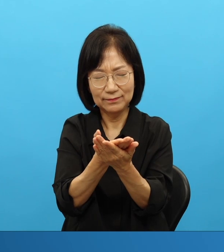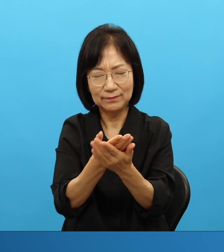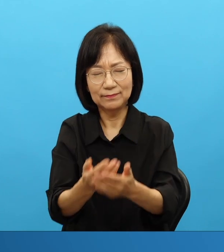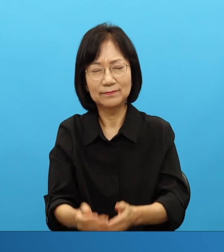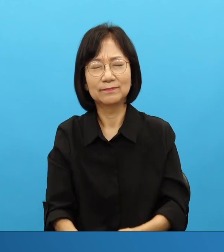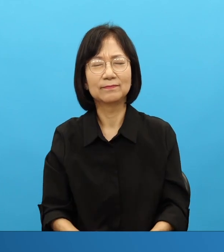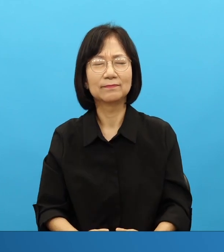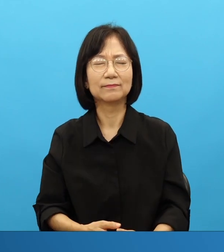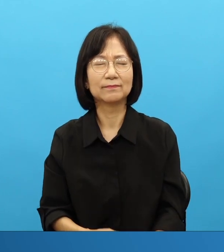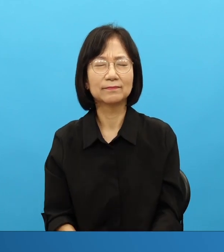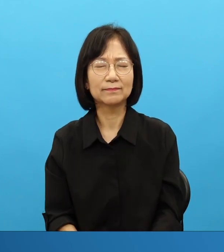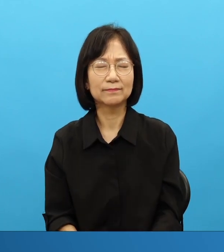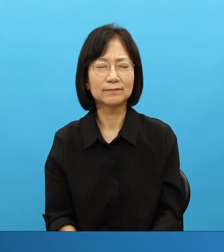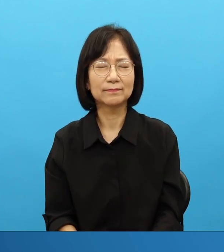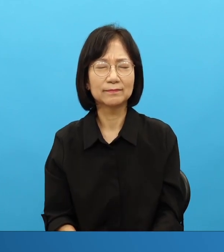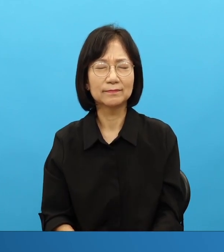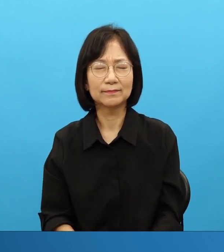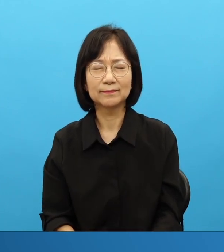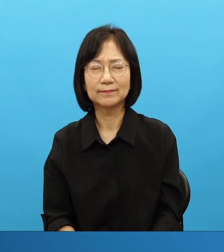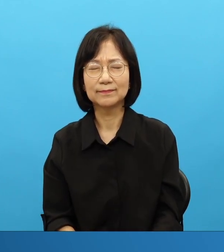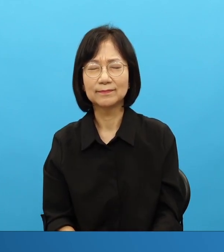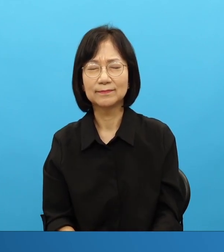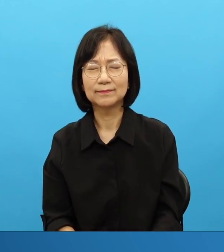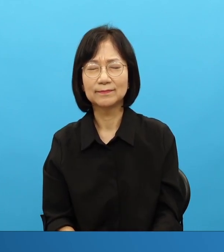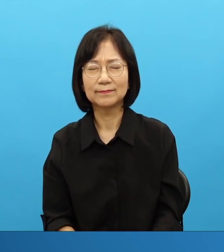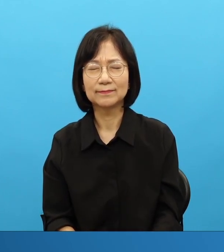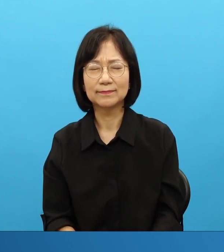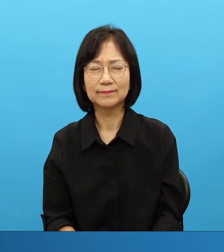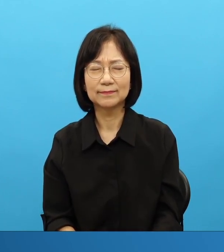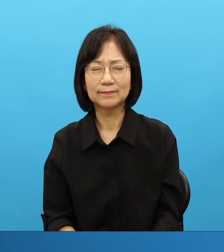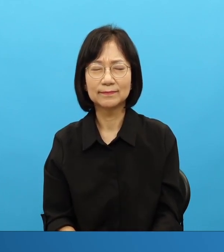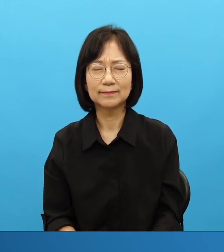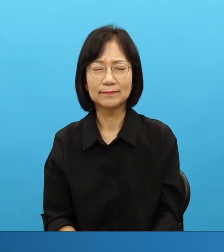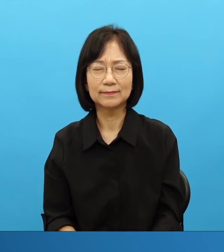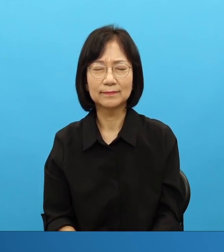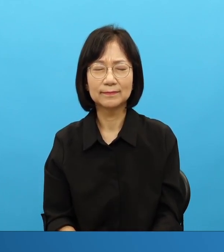prayer, and in doing so, enjoy the blessing of 24, 25, and eternity.